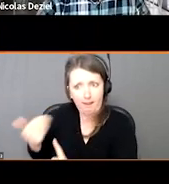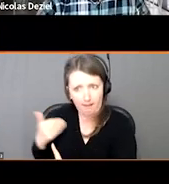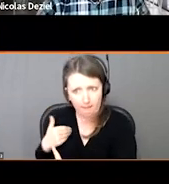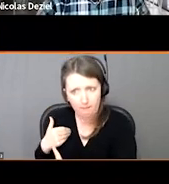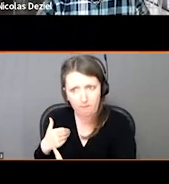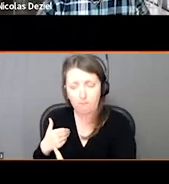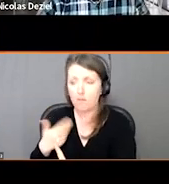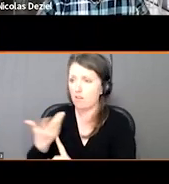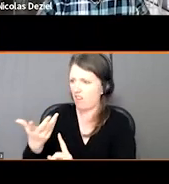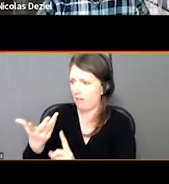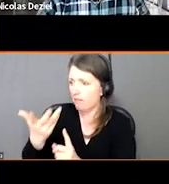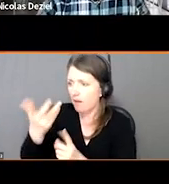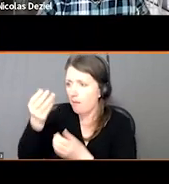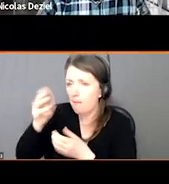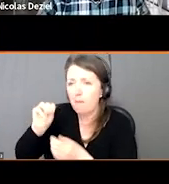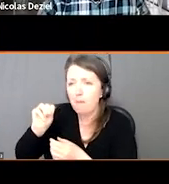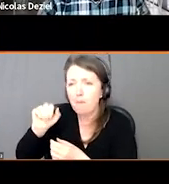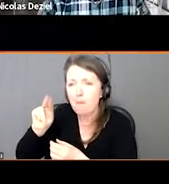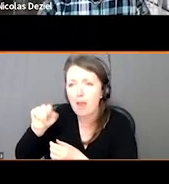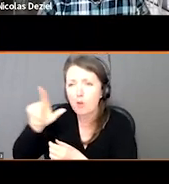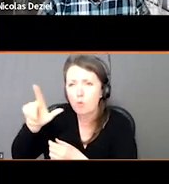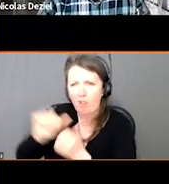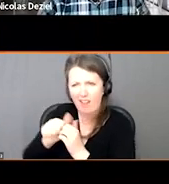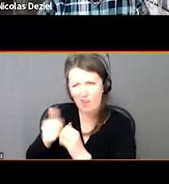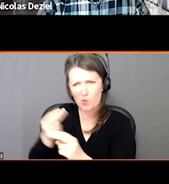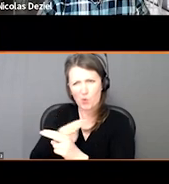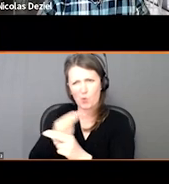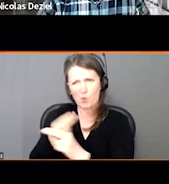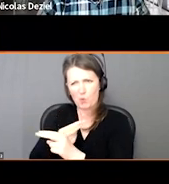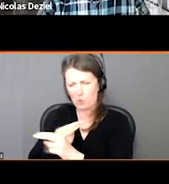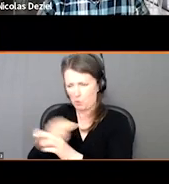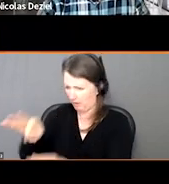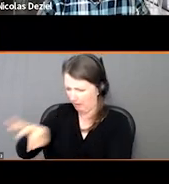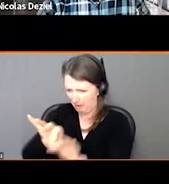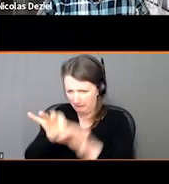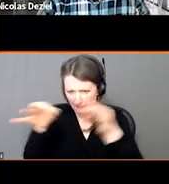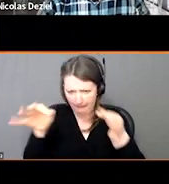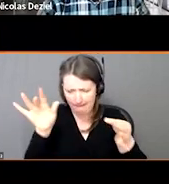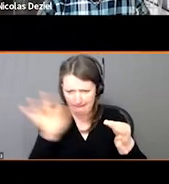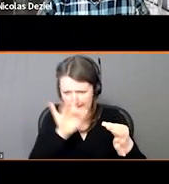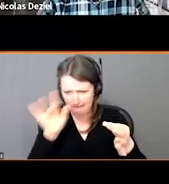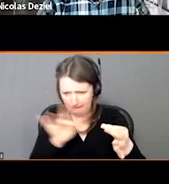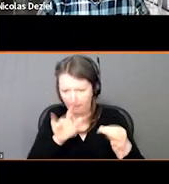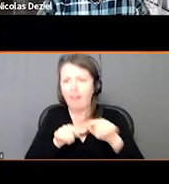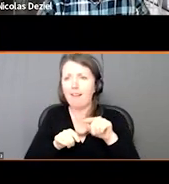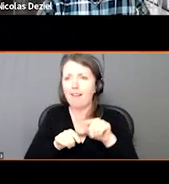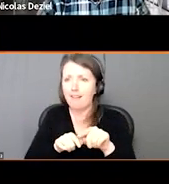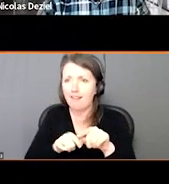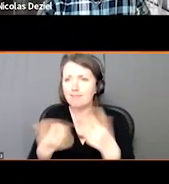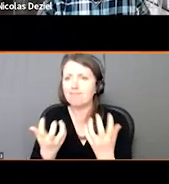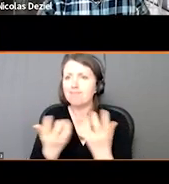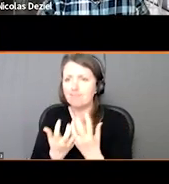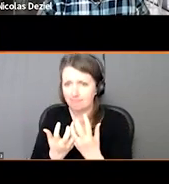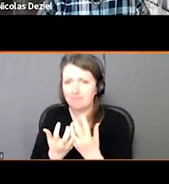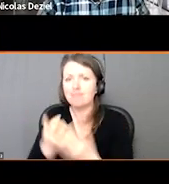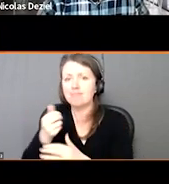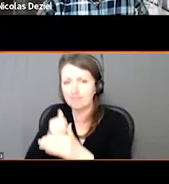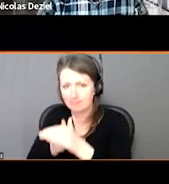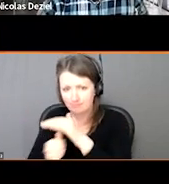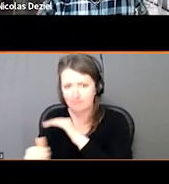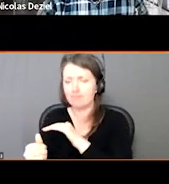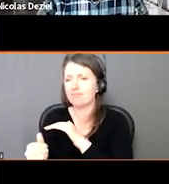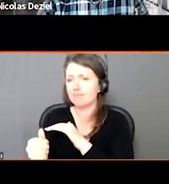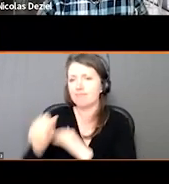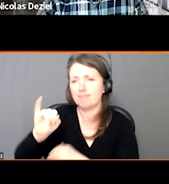manual, things like that, and even industrial design, because your particular smartphone may have a unique shape, which can be protected by